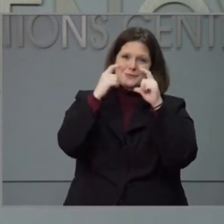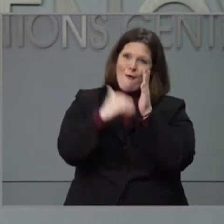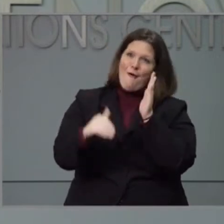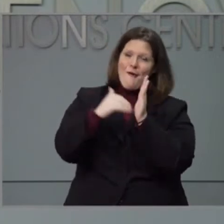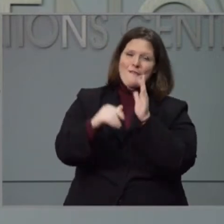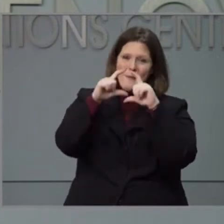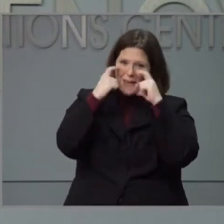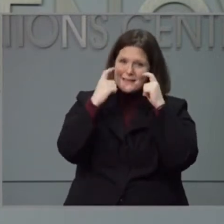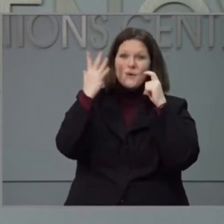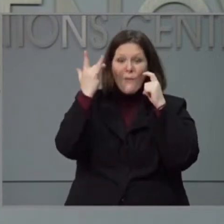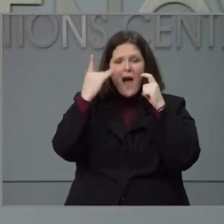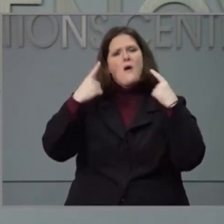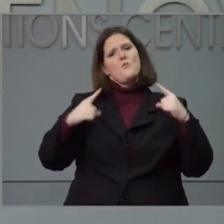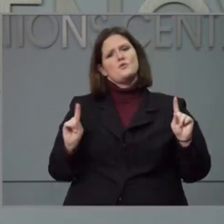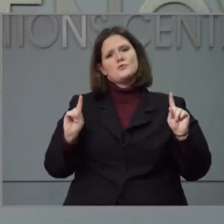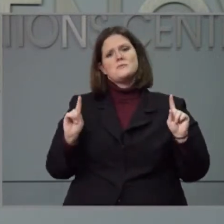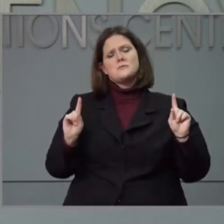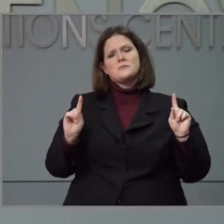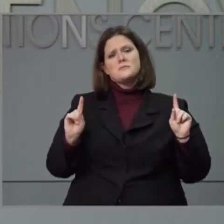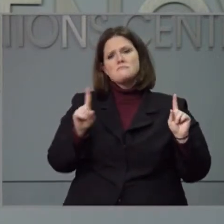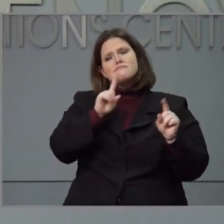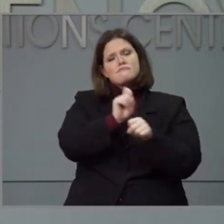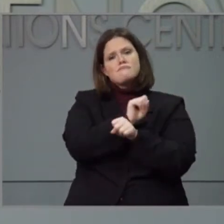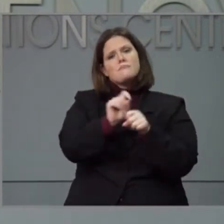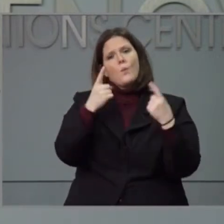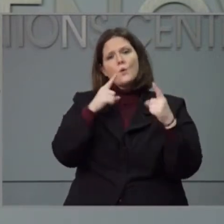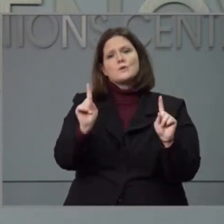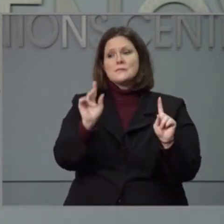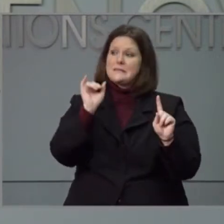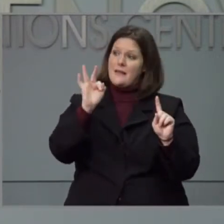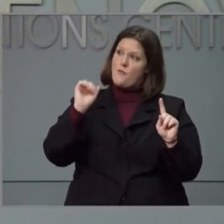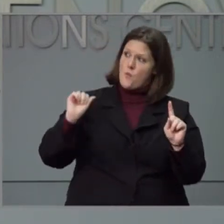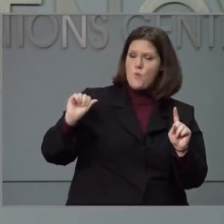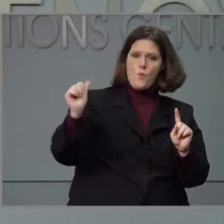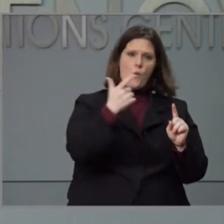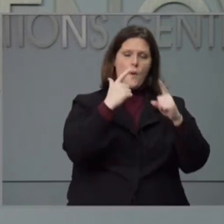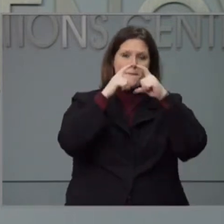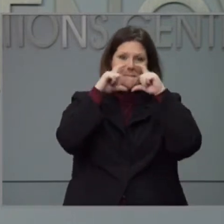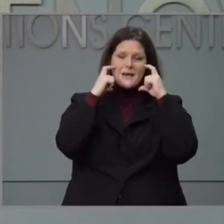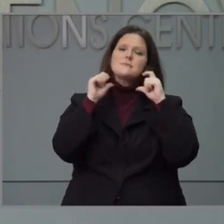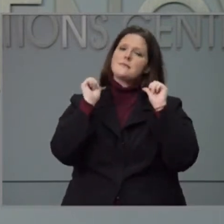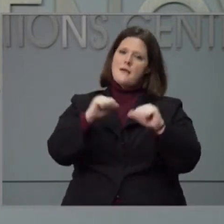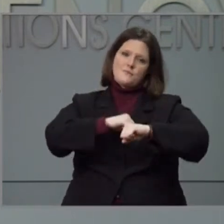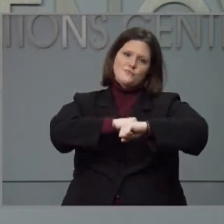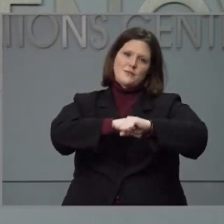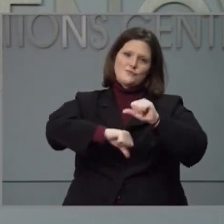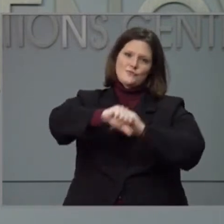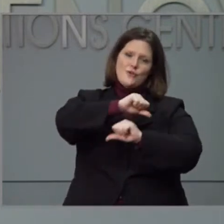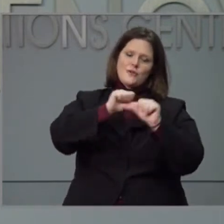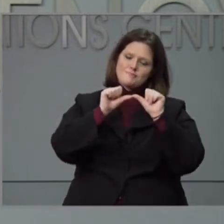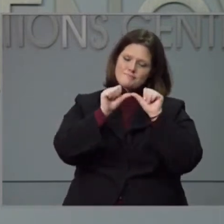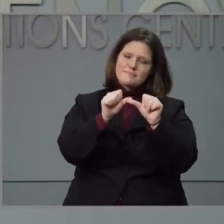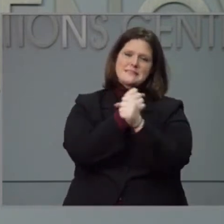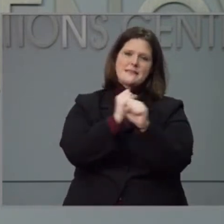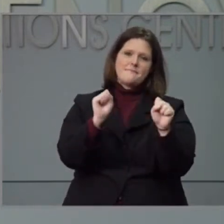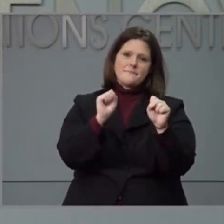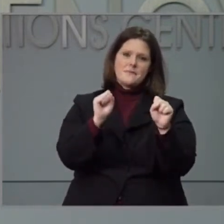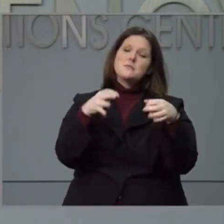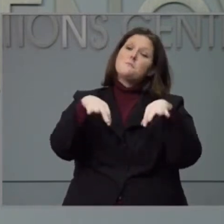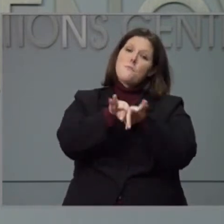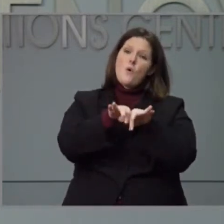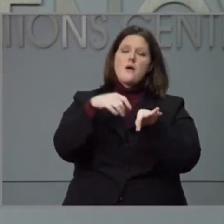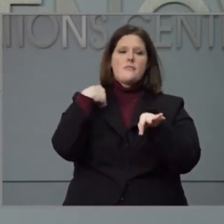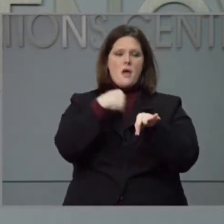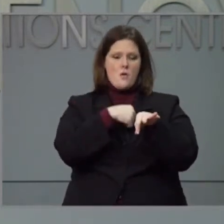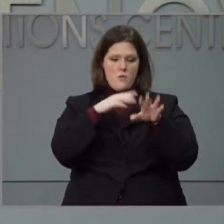They work. And if we do them all together, we can keep each other safe. So we want to focus on those things that don't have